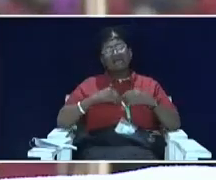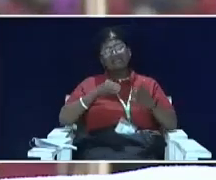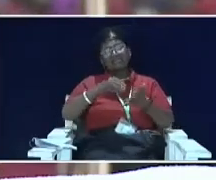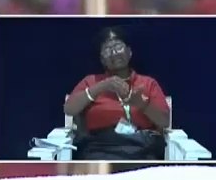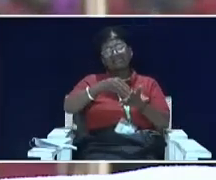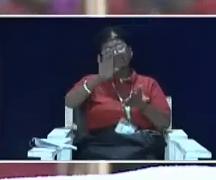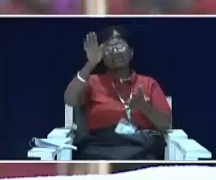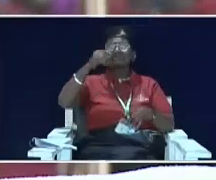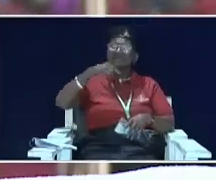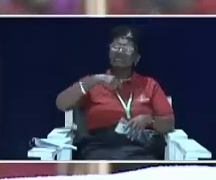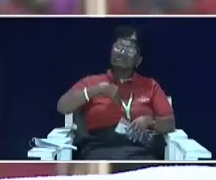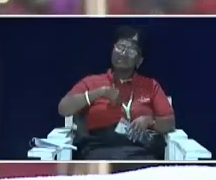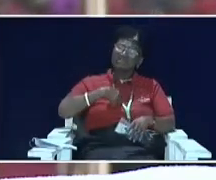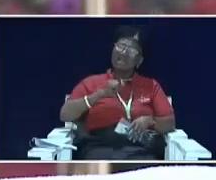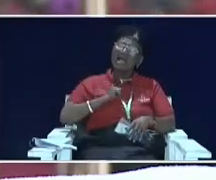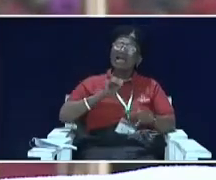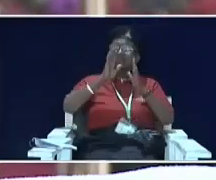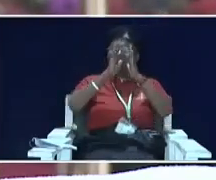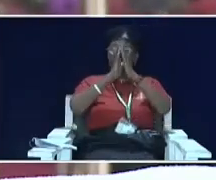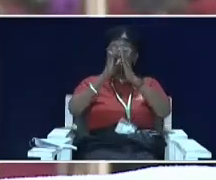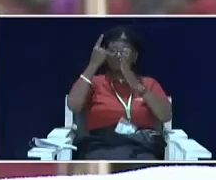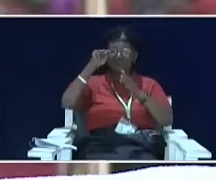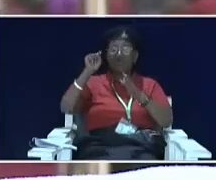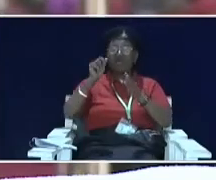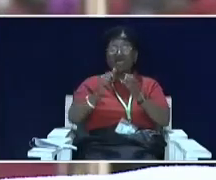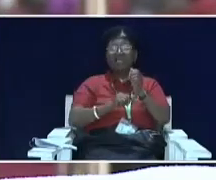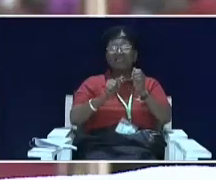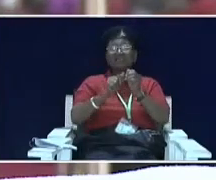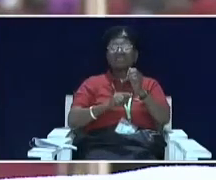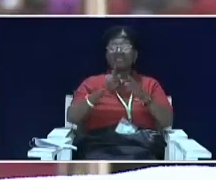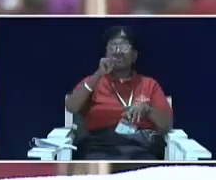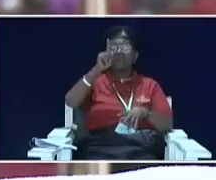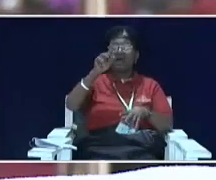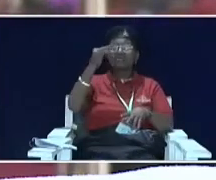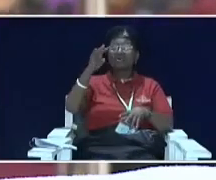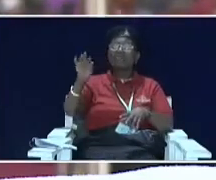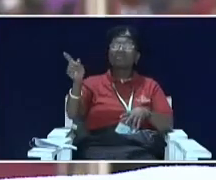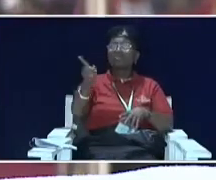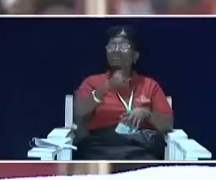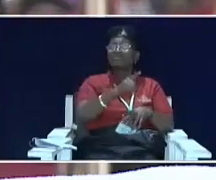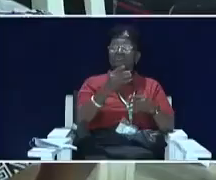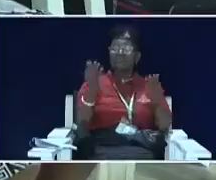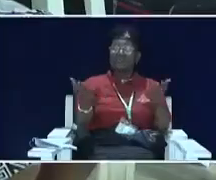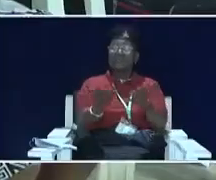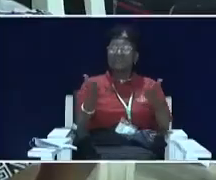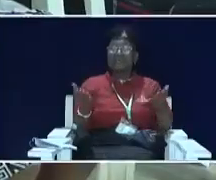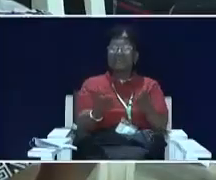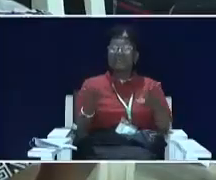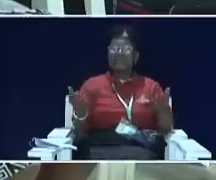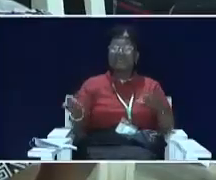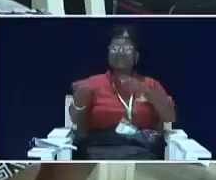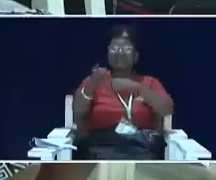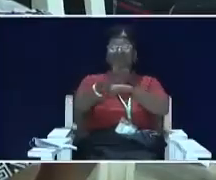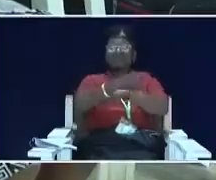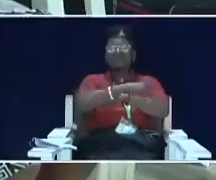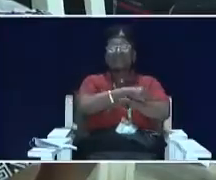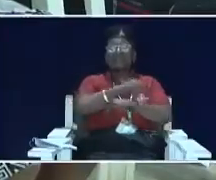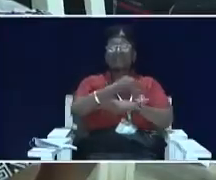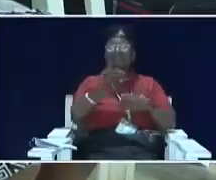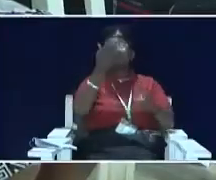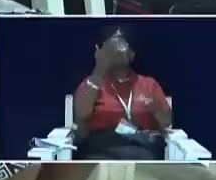I pray for every one of you here today. May God never reject your offering.